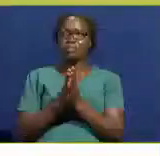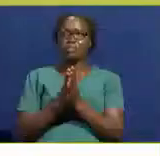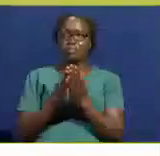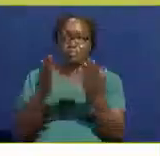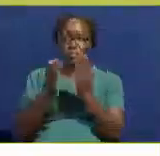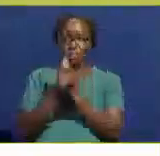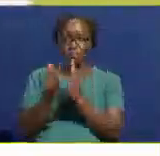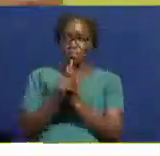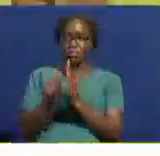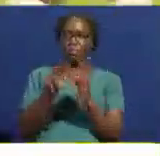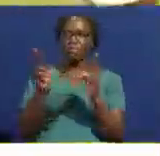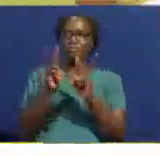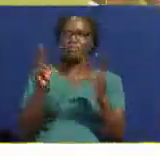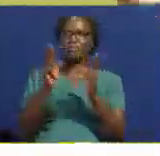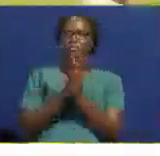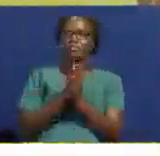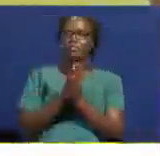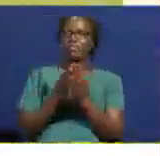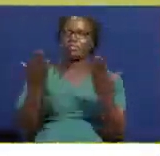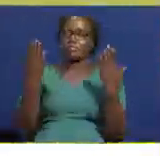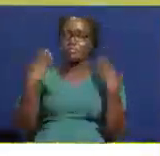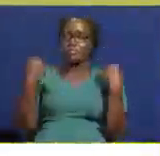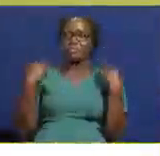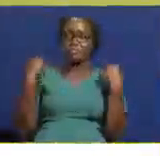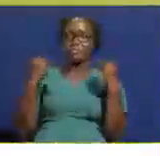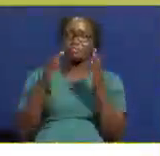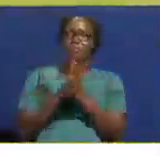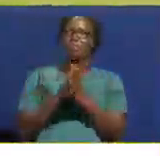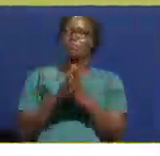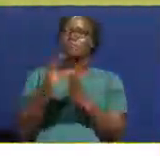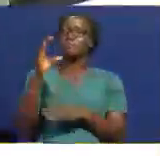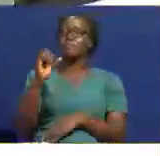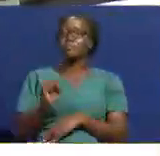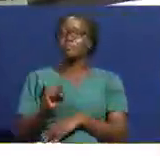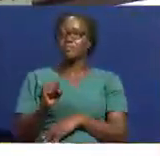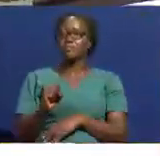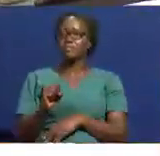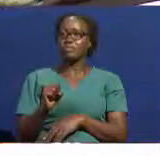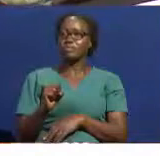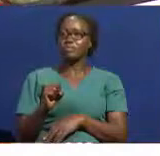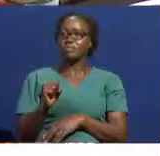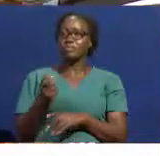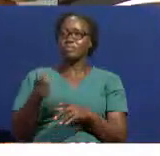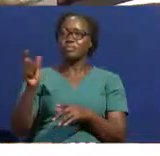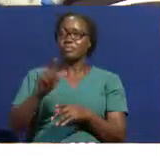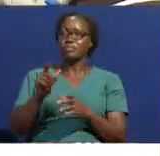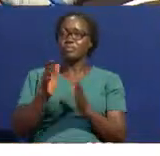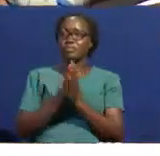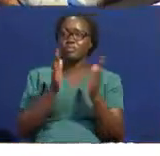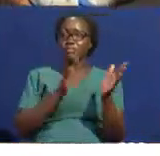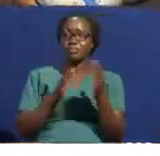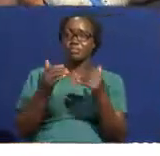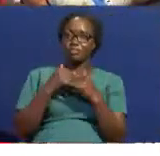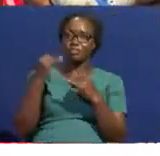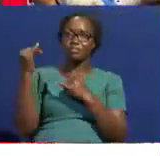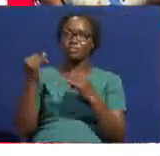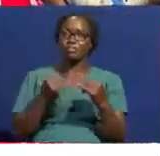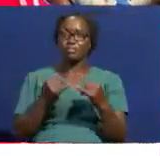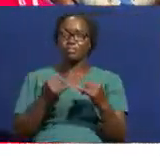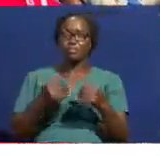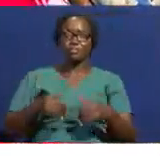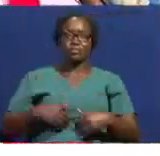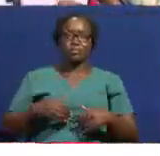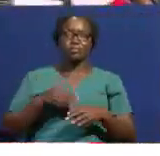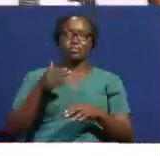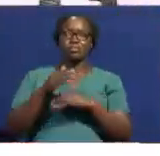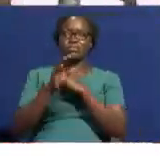ensure the team's readiness for their debut. As Sports Cabinet Secretary Kipchumba Murkomen added, they have plans to introduce the junior leagues